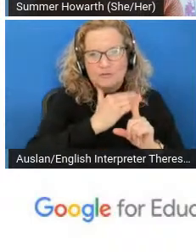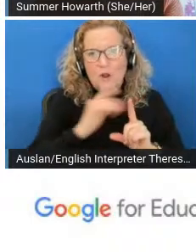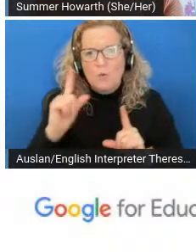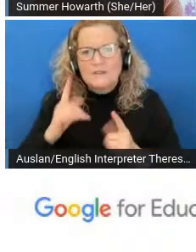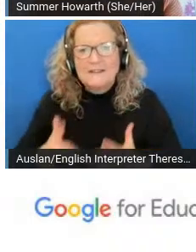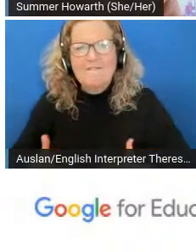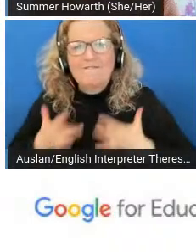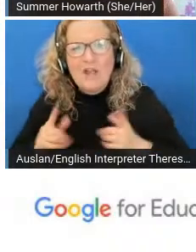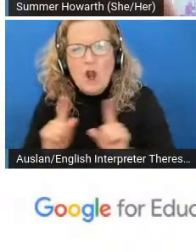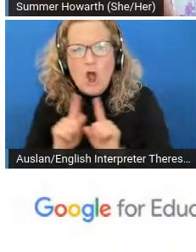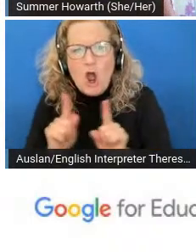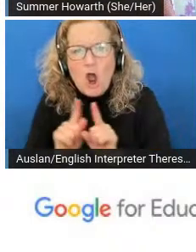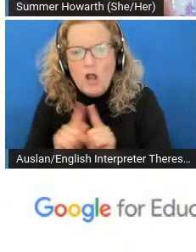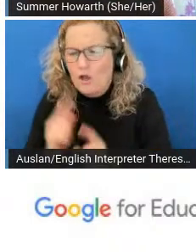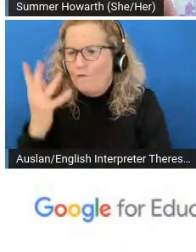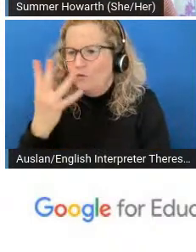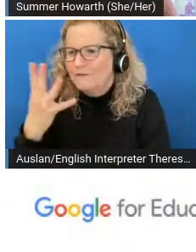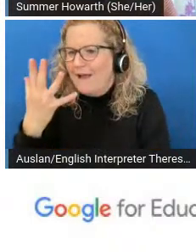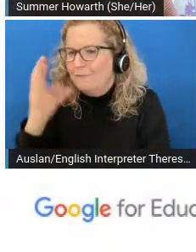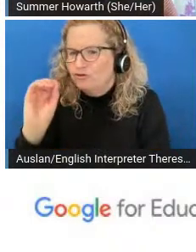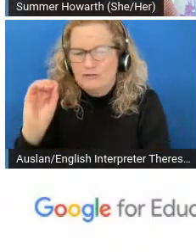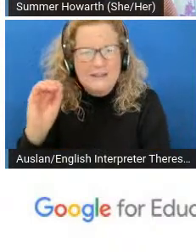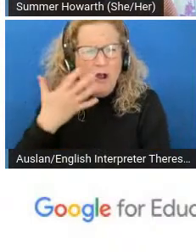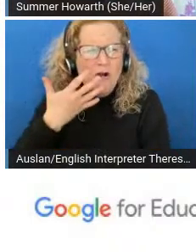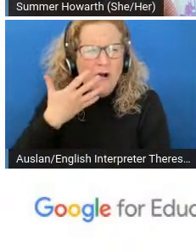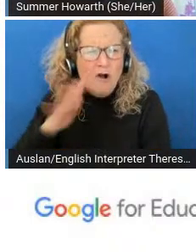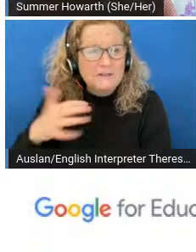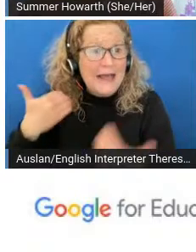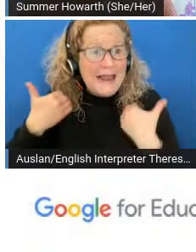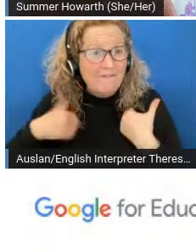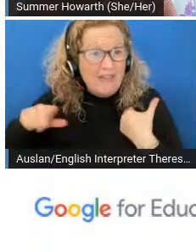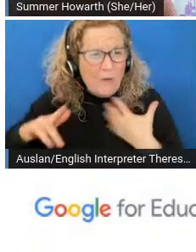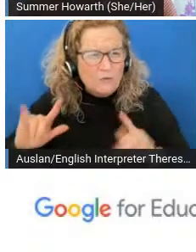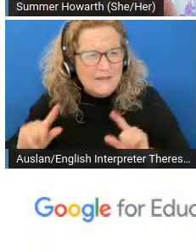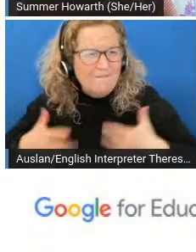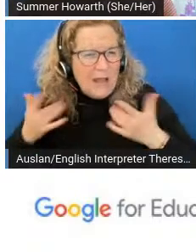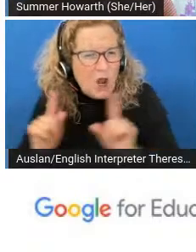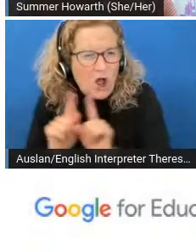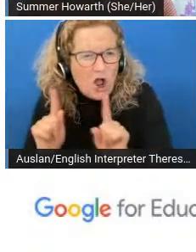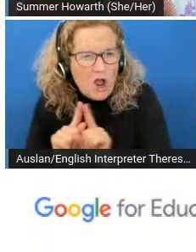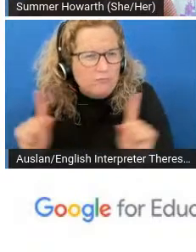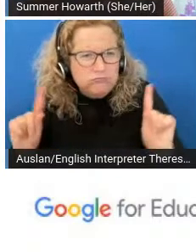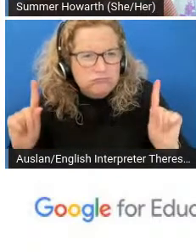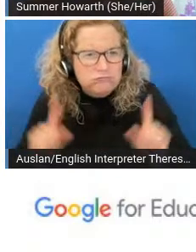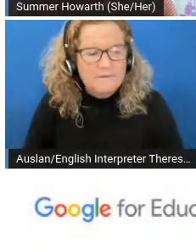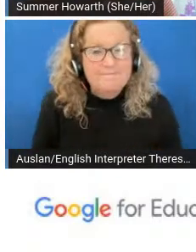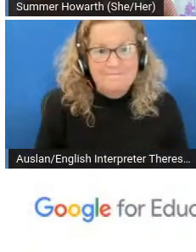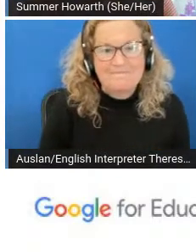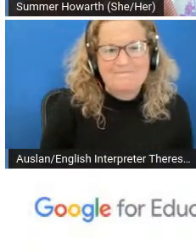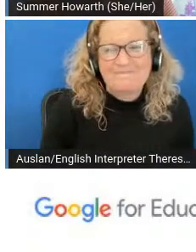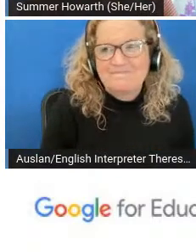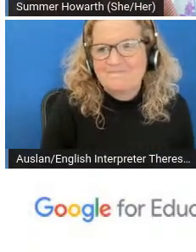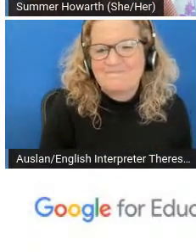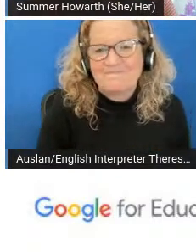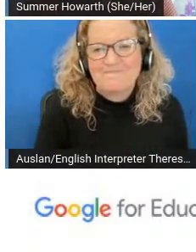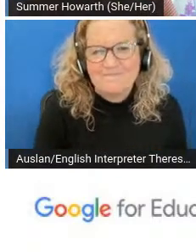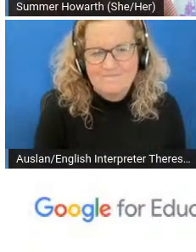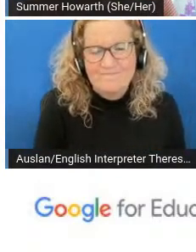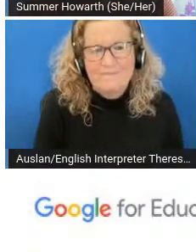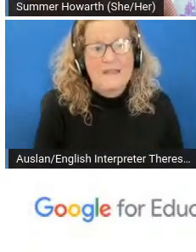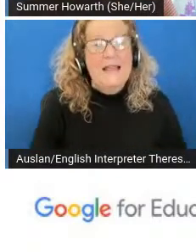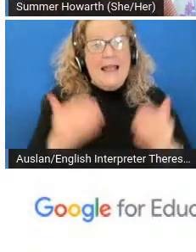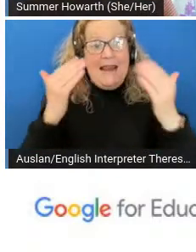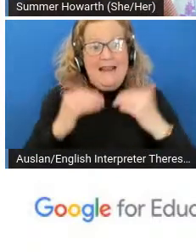with a 45 degrees Celsius average, I should say, not area. So next question. This